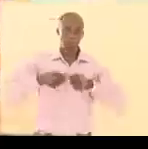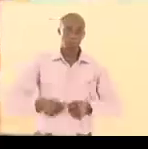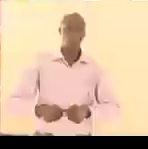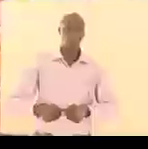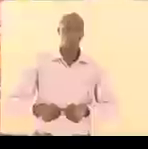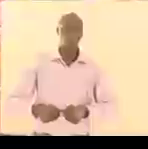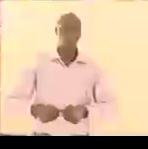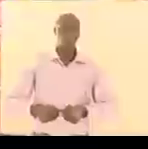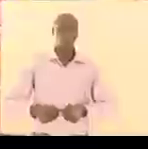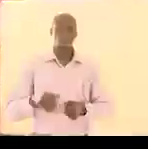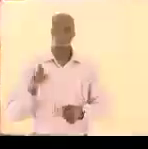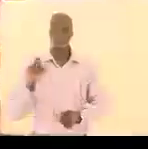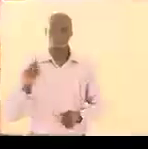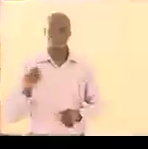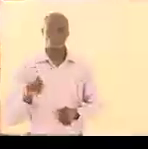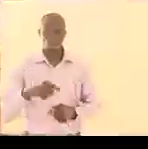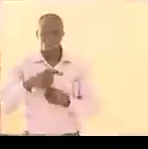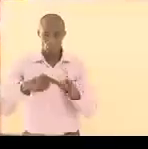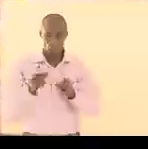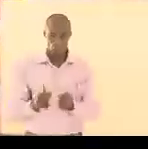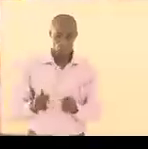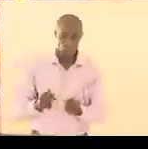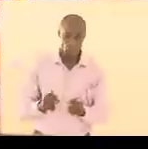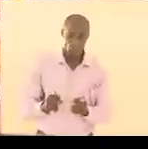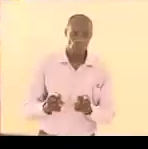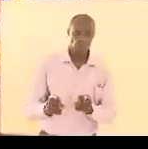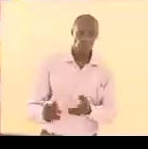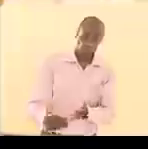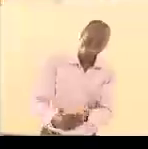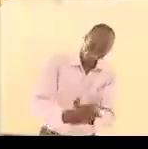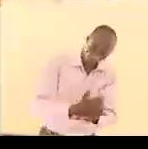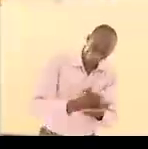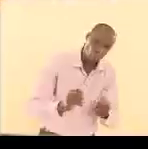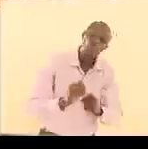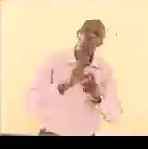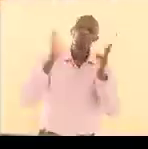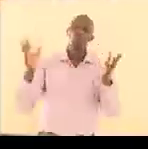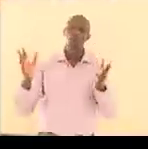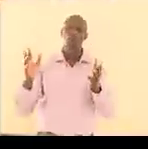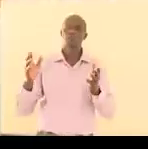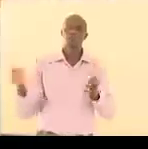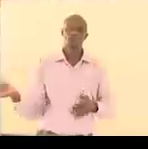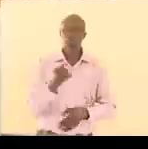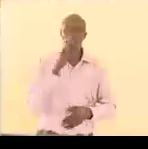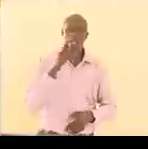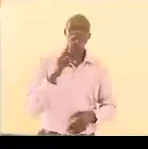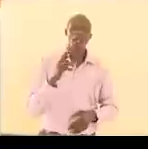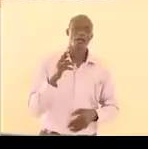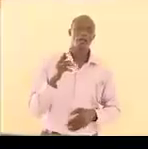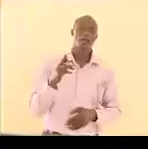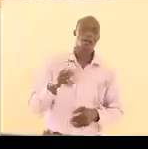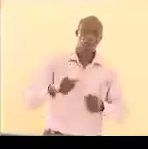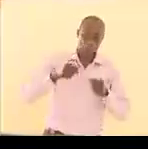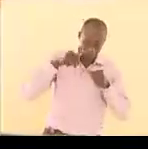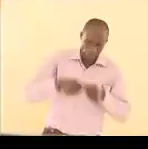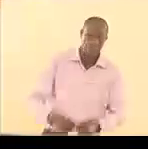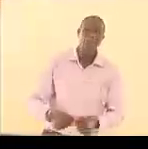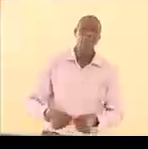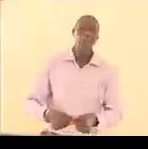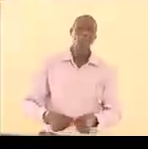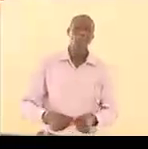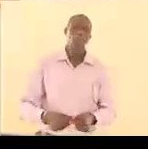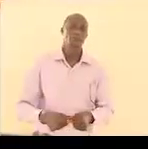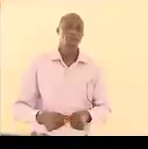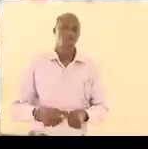It's permanent. So when people gather too much in this world, what happens is that they are riveted